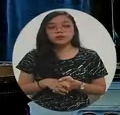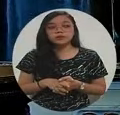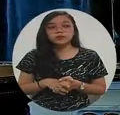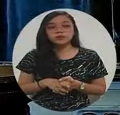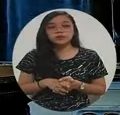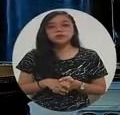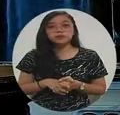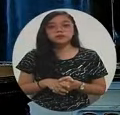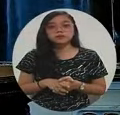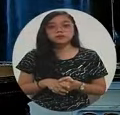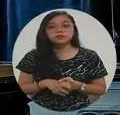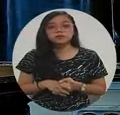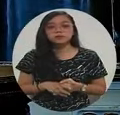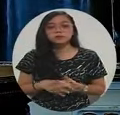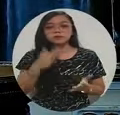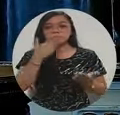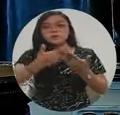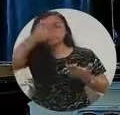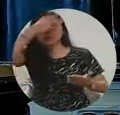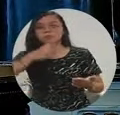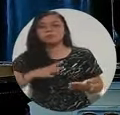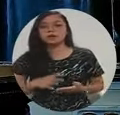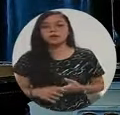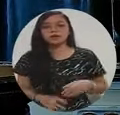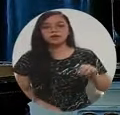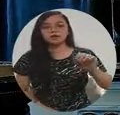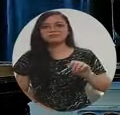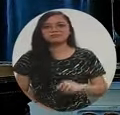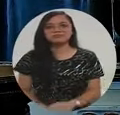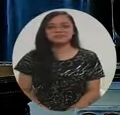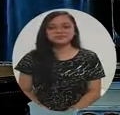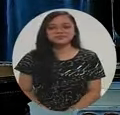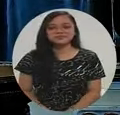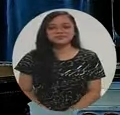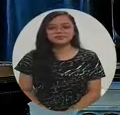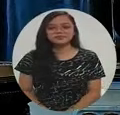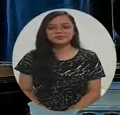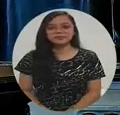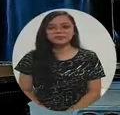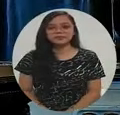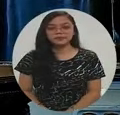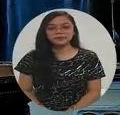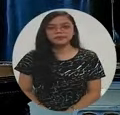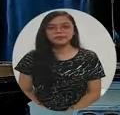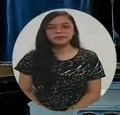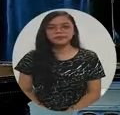somebody says, what is the epistles? They are the wives of the apostles.